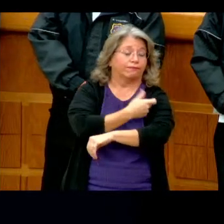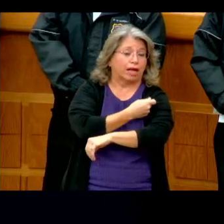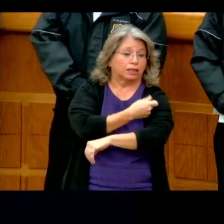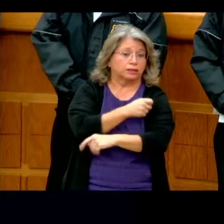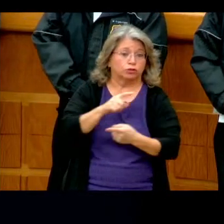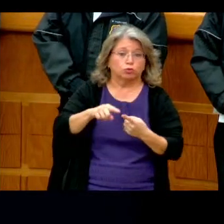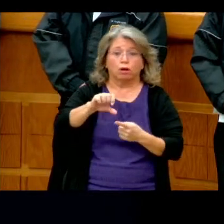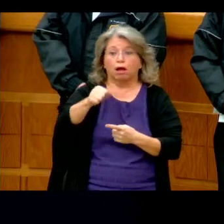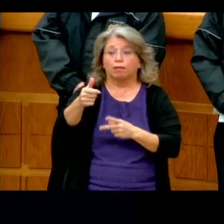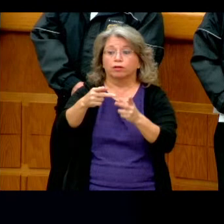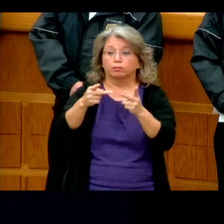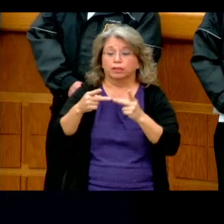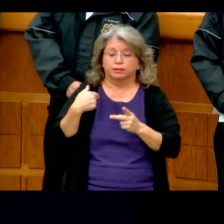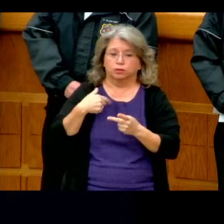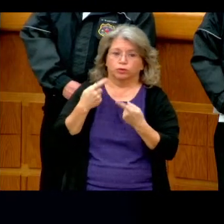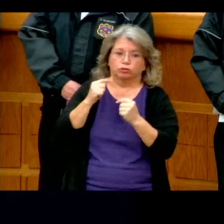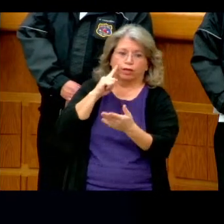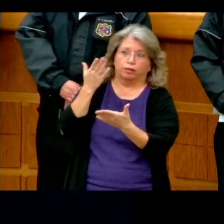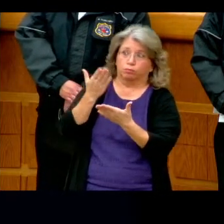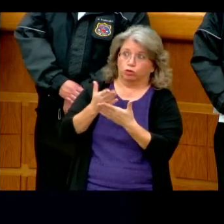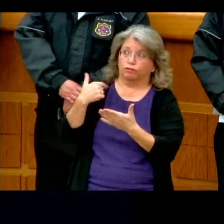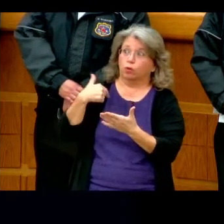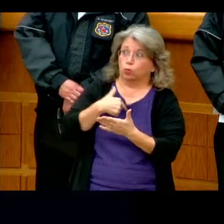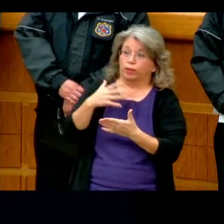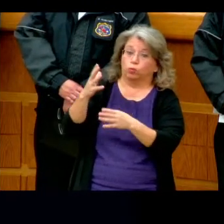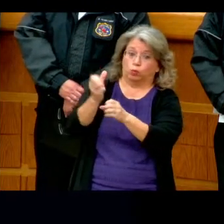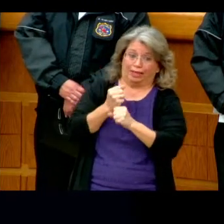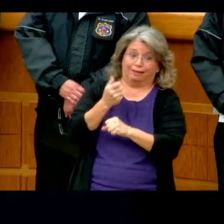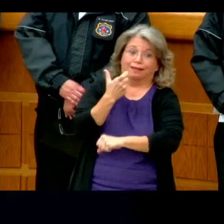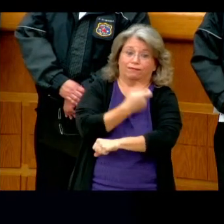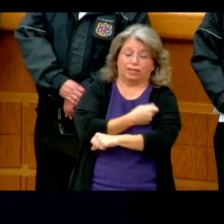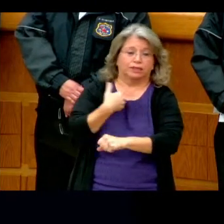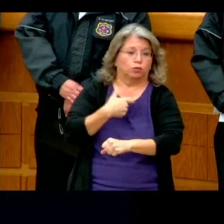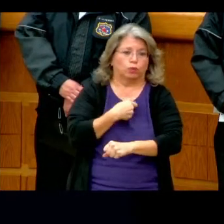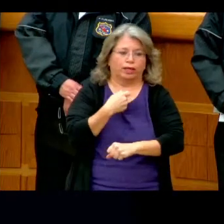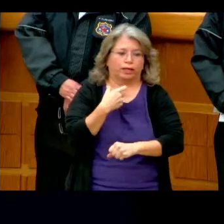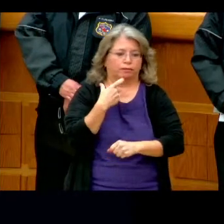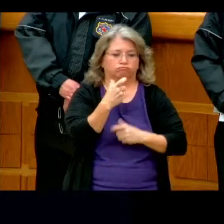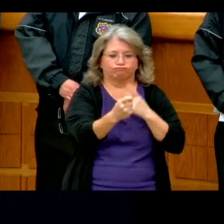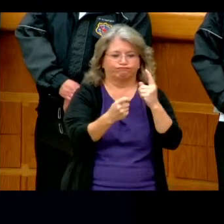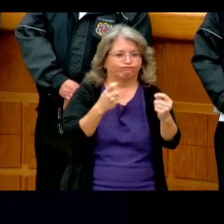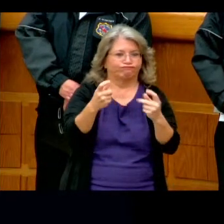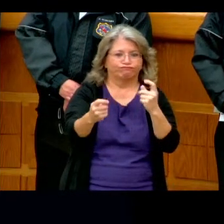we receive vaccine, that we turn it around very quickly. And so